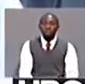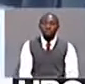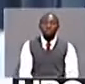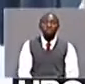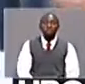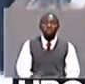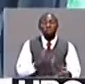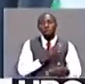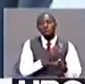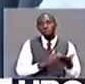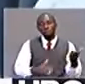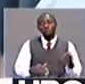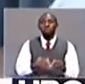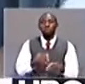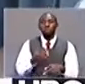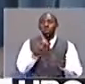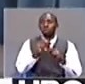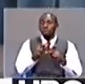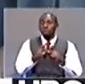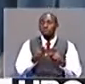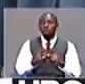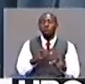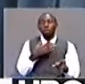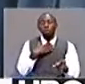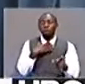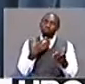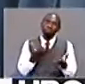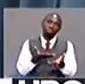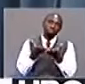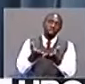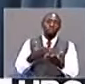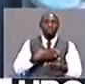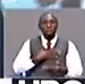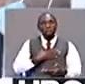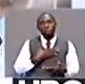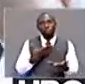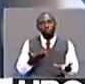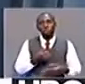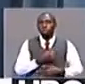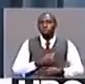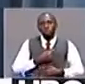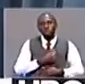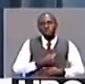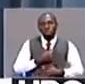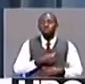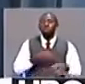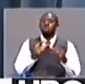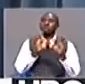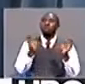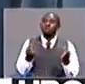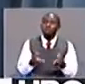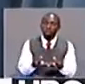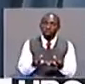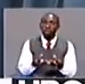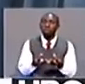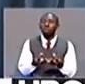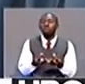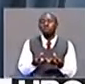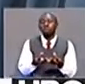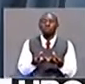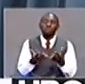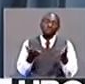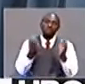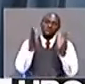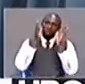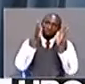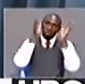Koboko and on my own behalf, I would like to pay my sincere condolences to the family of Grace